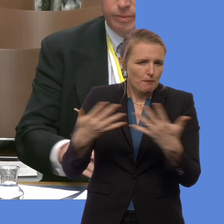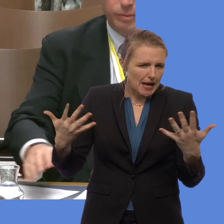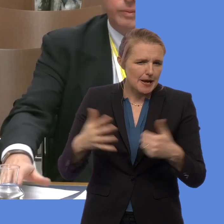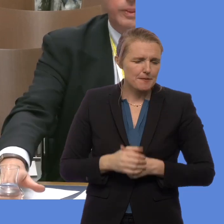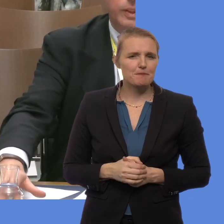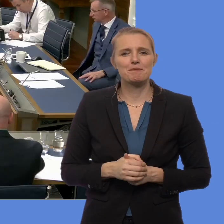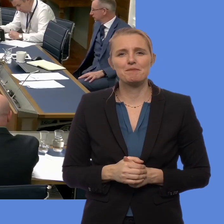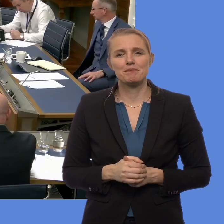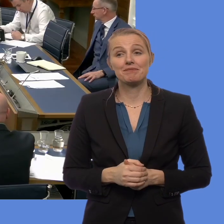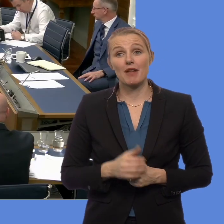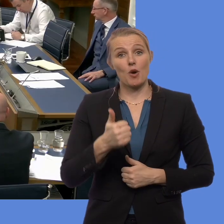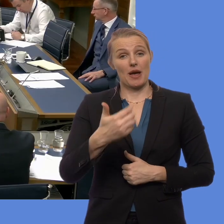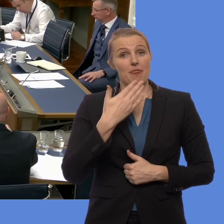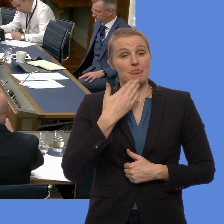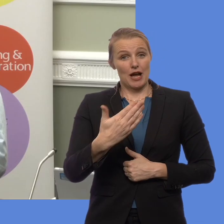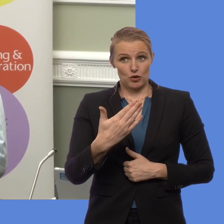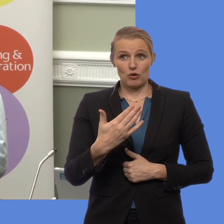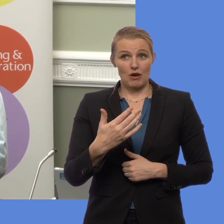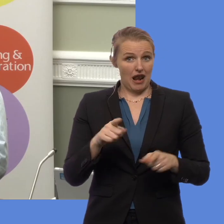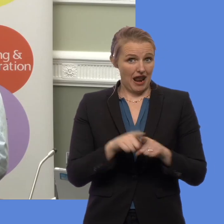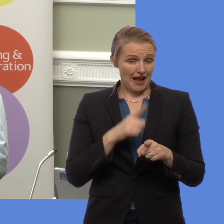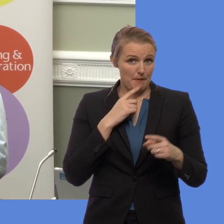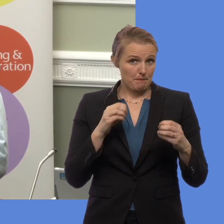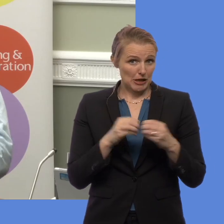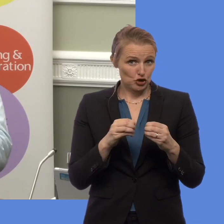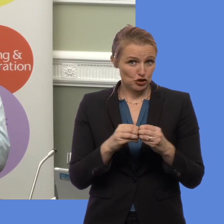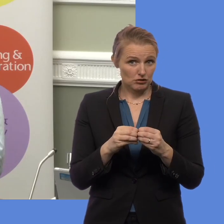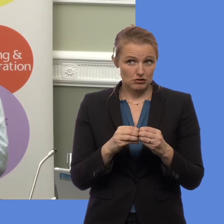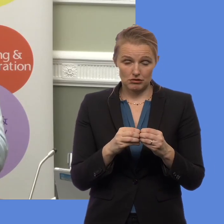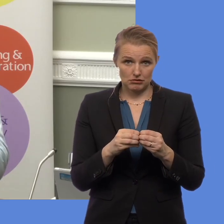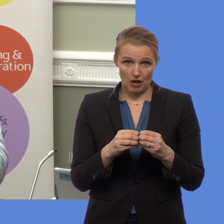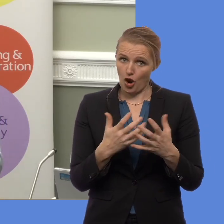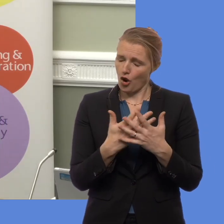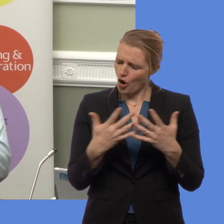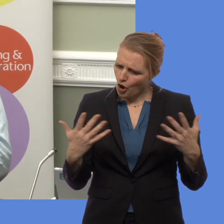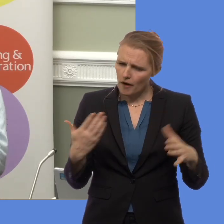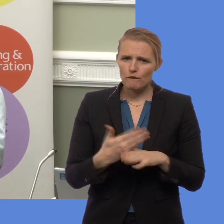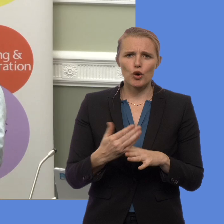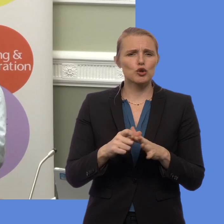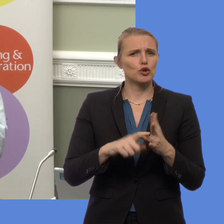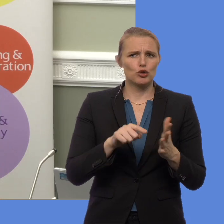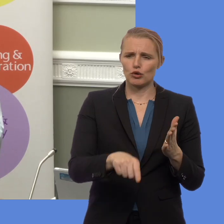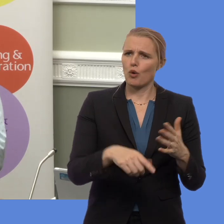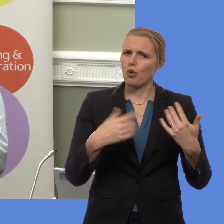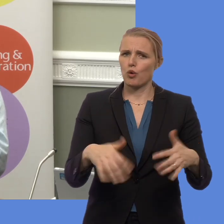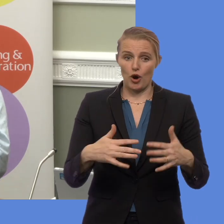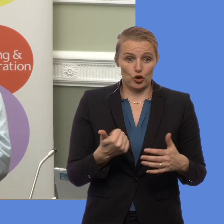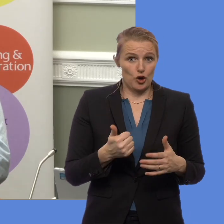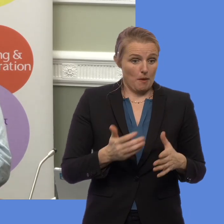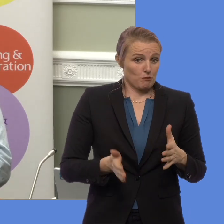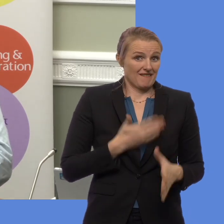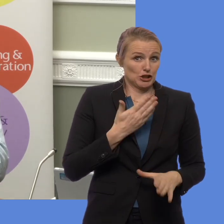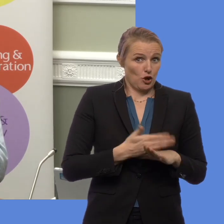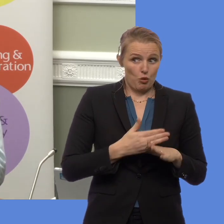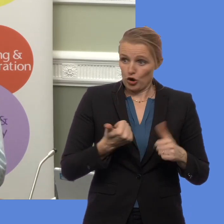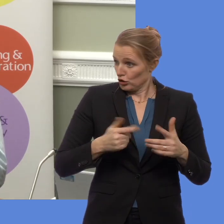you. And so, listen, as I said, we are going to obviously, there's a significant piece of work here, a very welcome piece of work, and I appreciate the start we've made